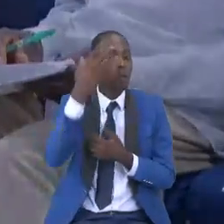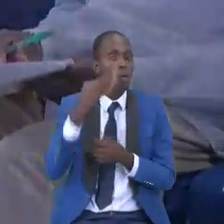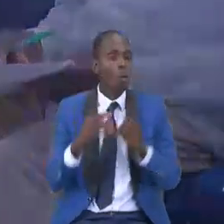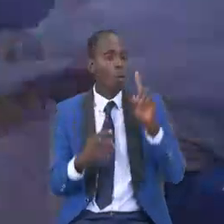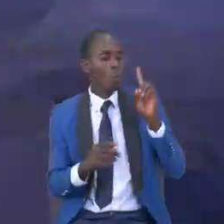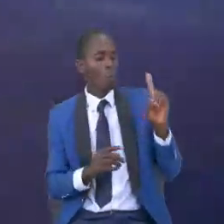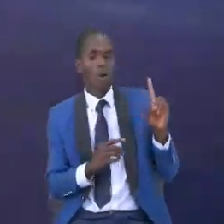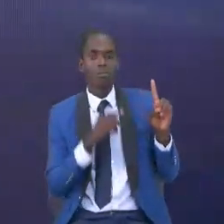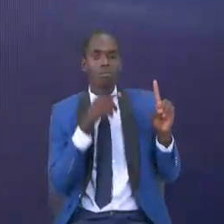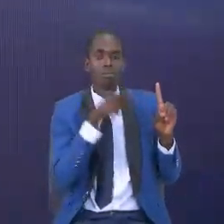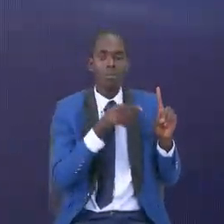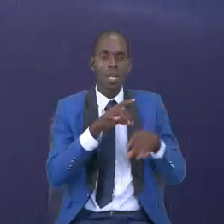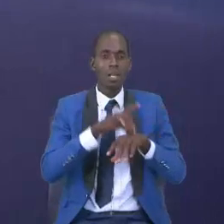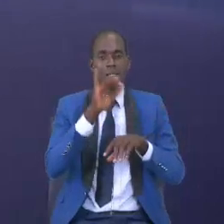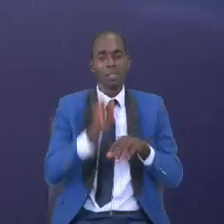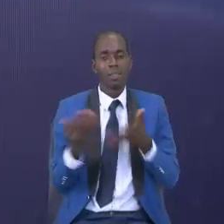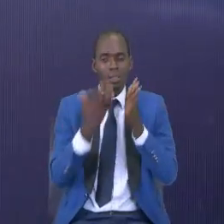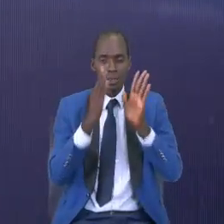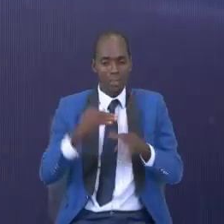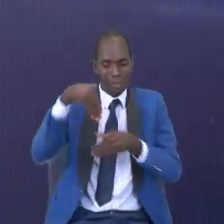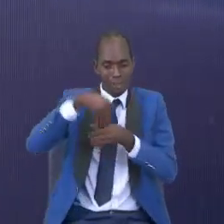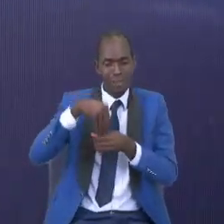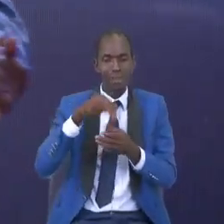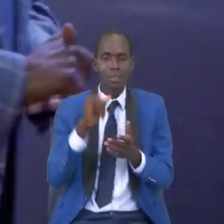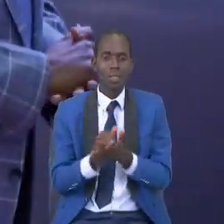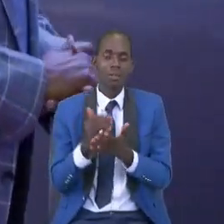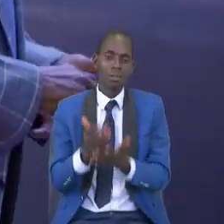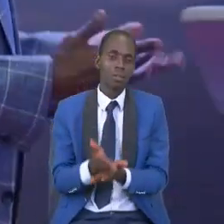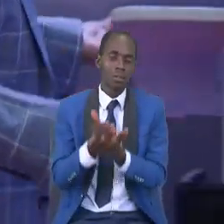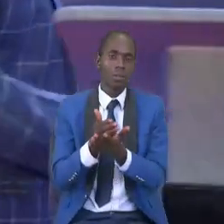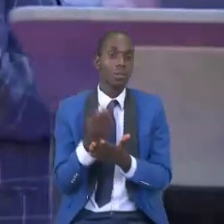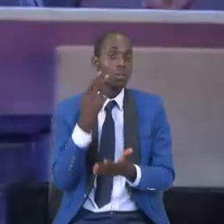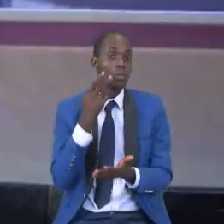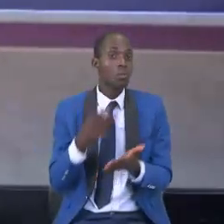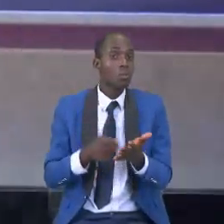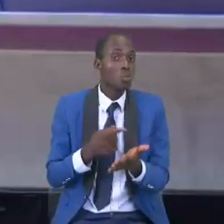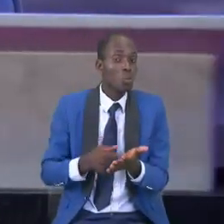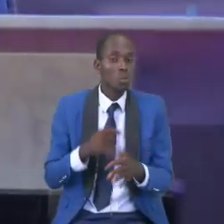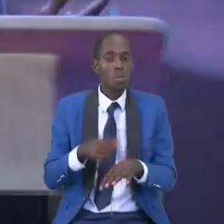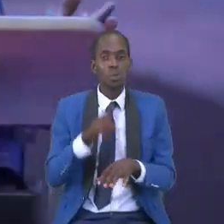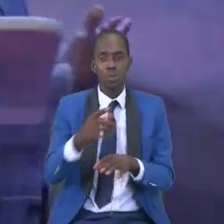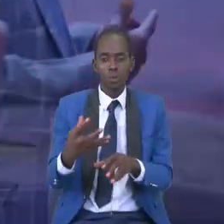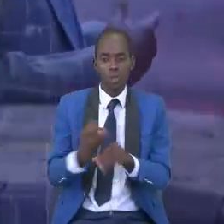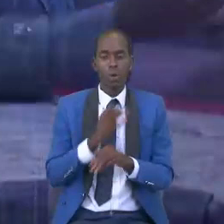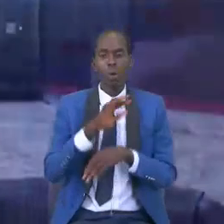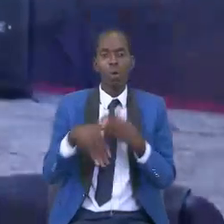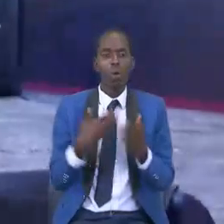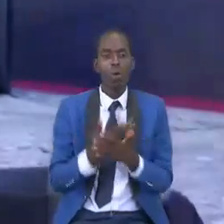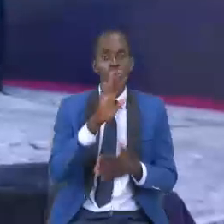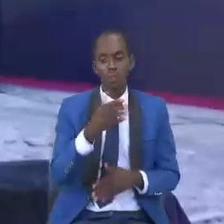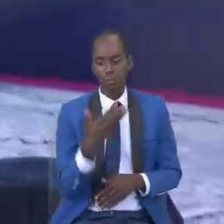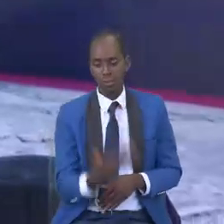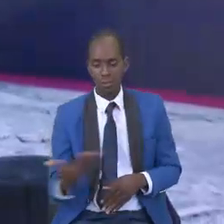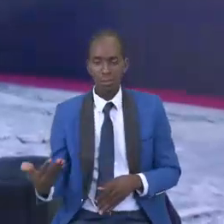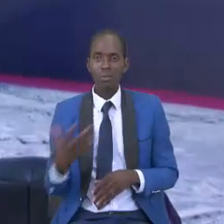carnal servant inside that boat. And there are times you take all your resources and you put it